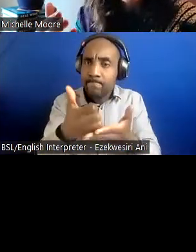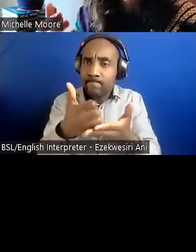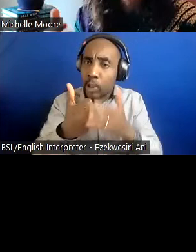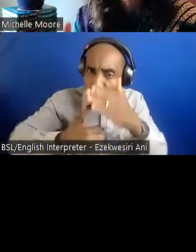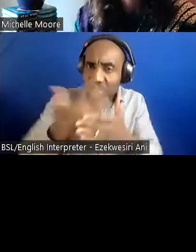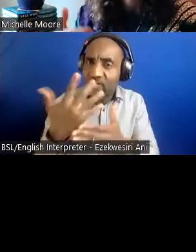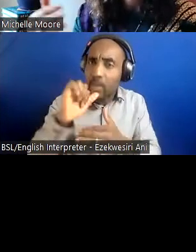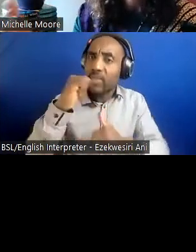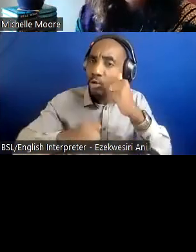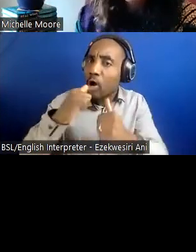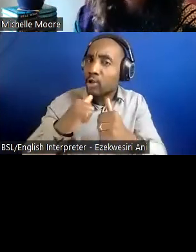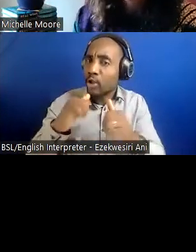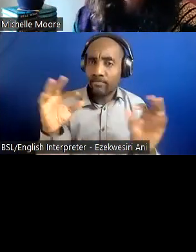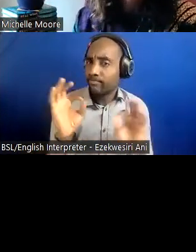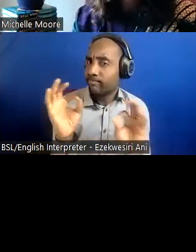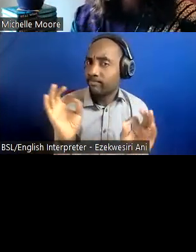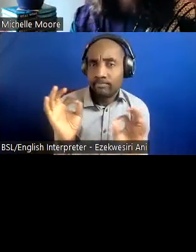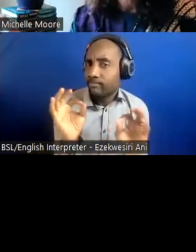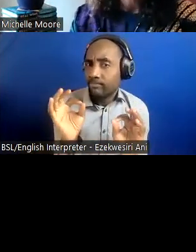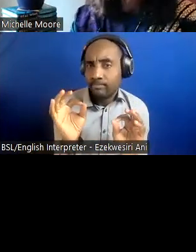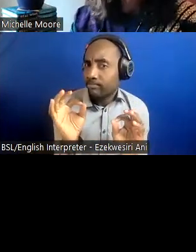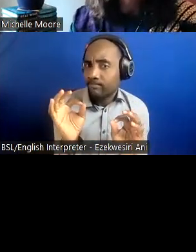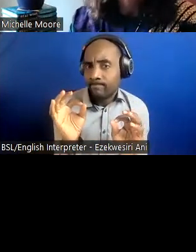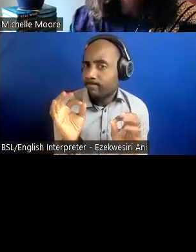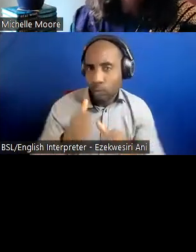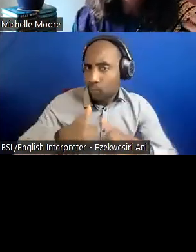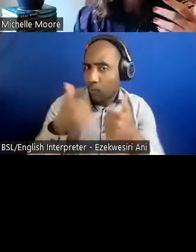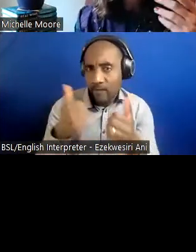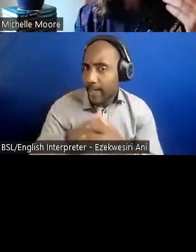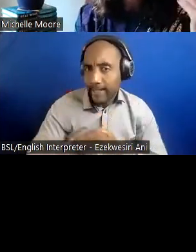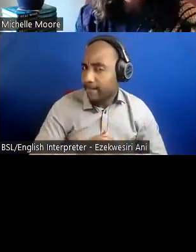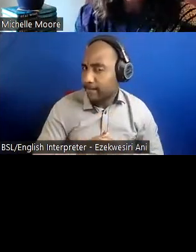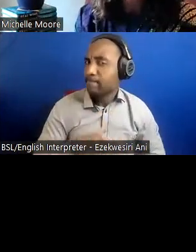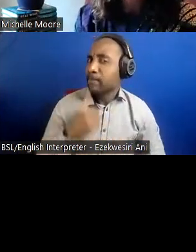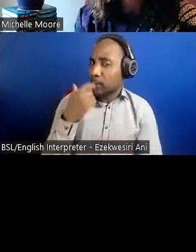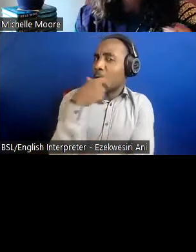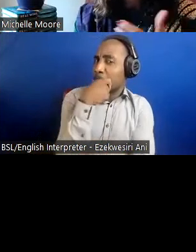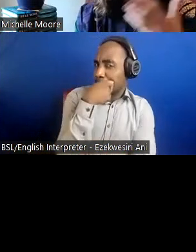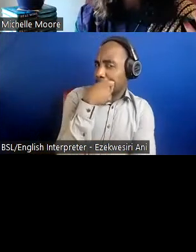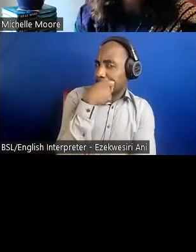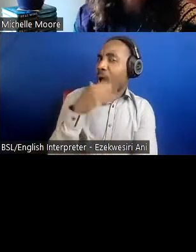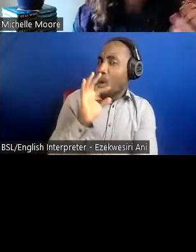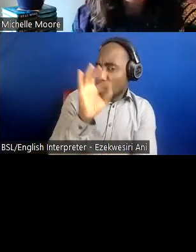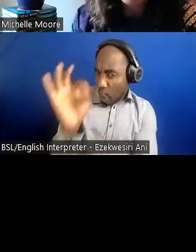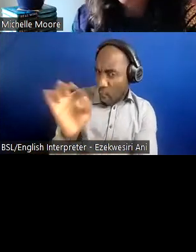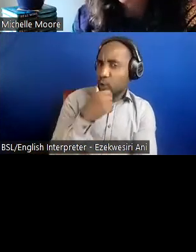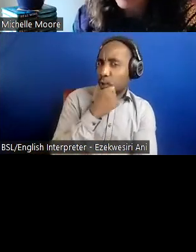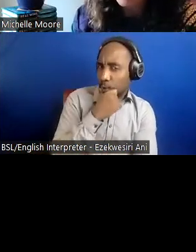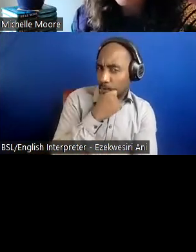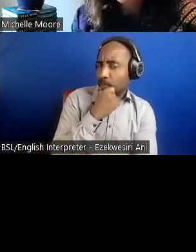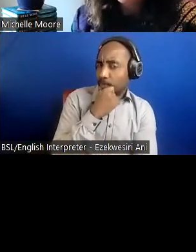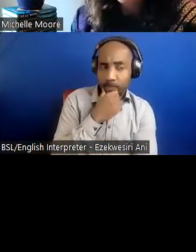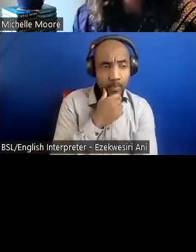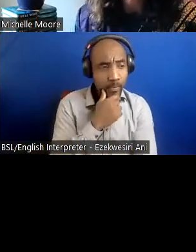their infrastructure to use the money effectively. So I kind of want to reflect that to you. Also, that I do want to make a point